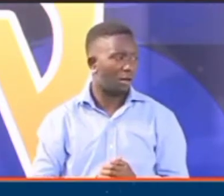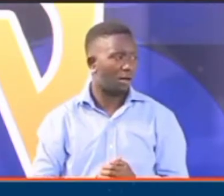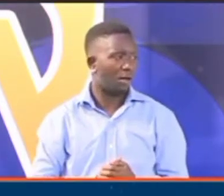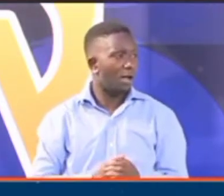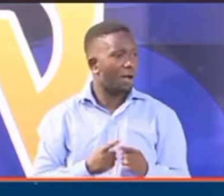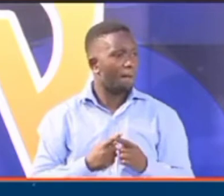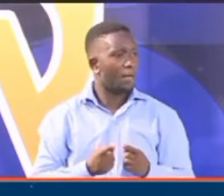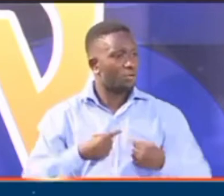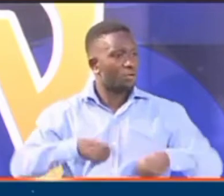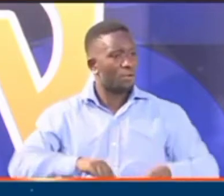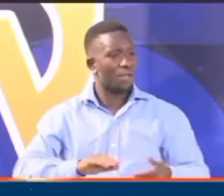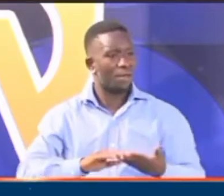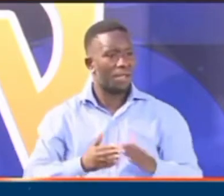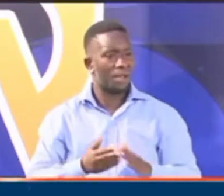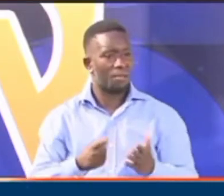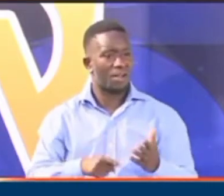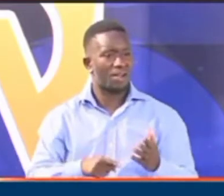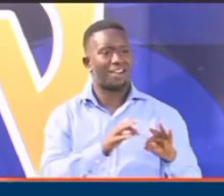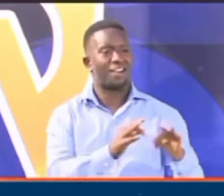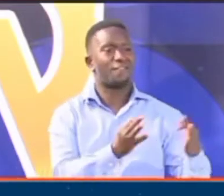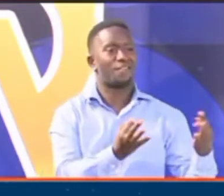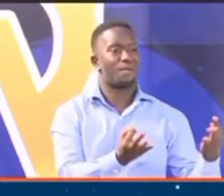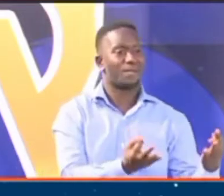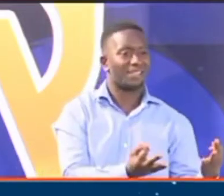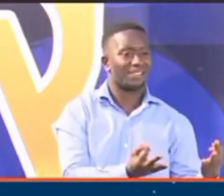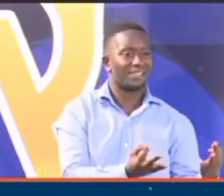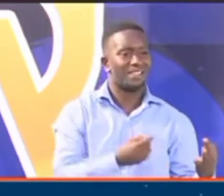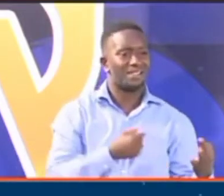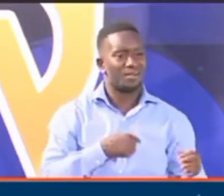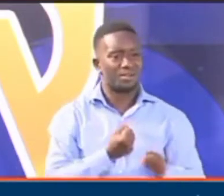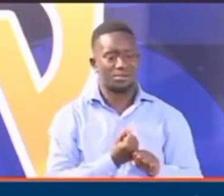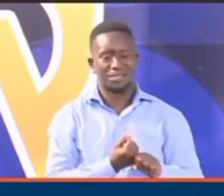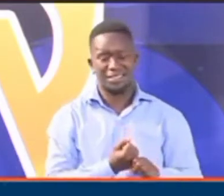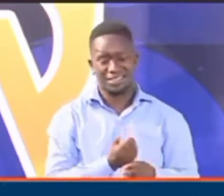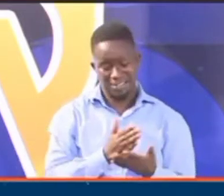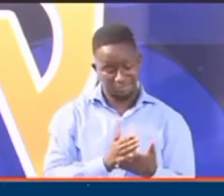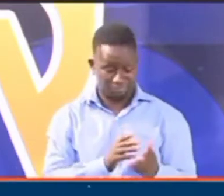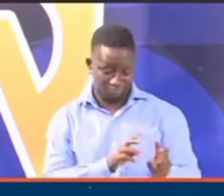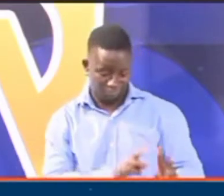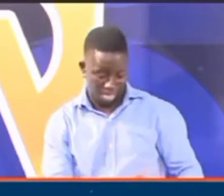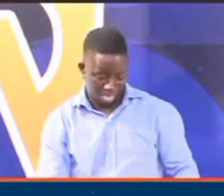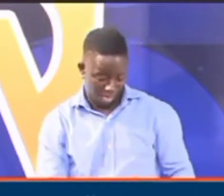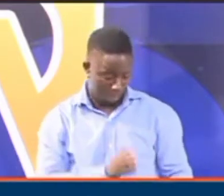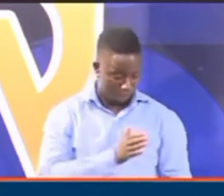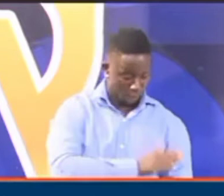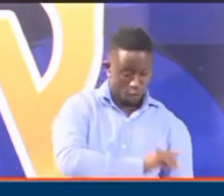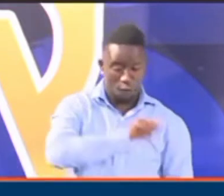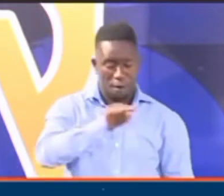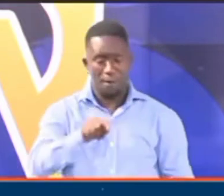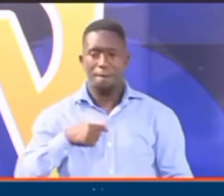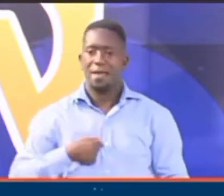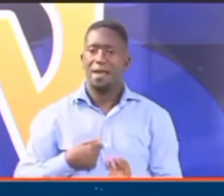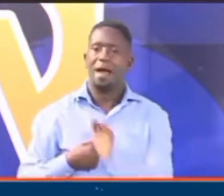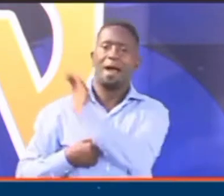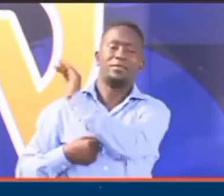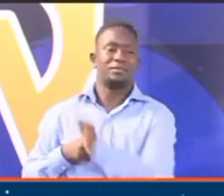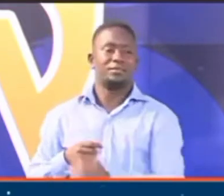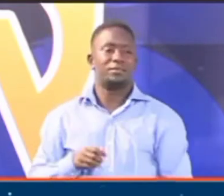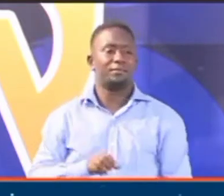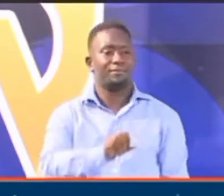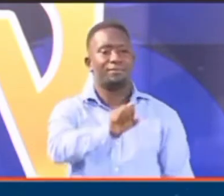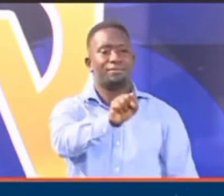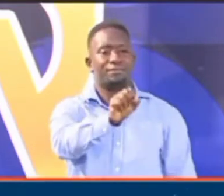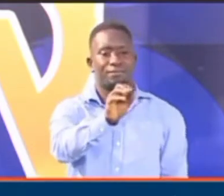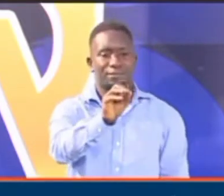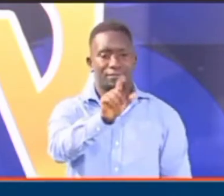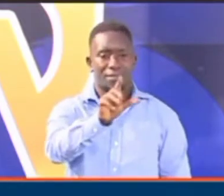we became a family. I was doing a bit of research before coming into the stage, so I asked Solomon, one of the fellows graduating,